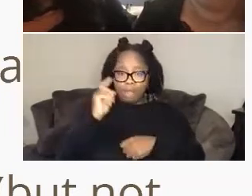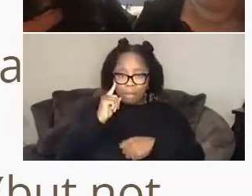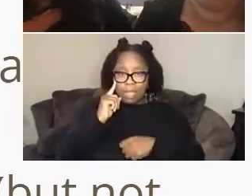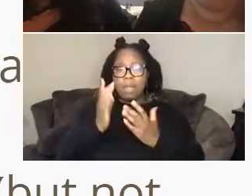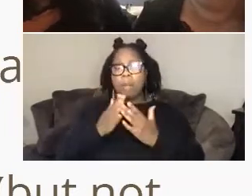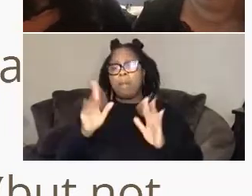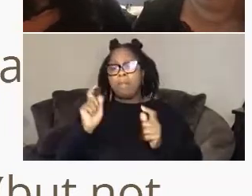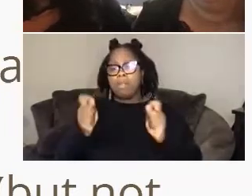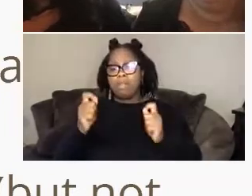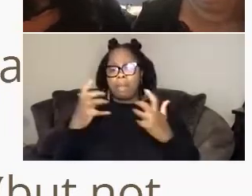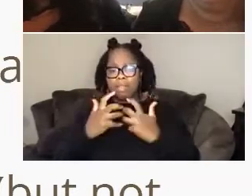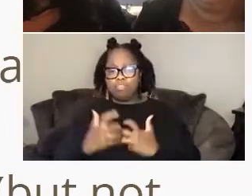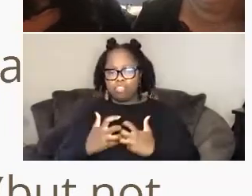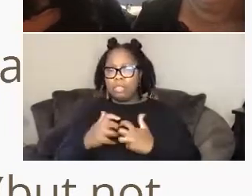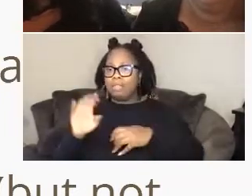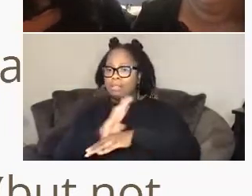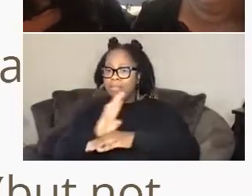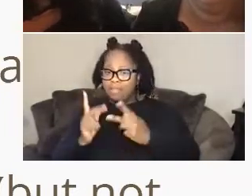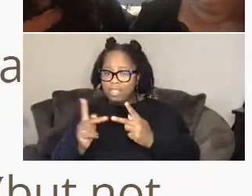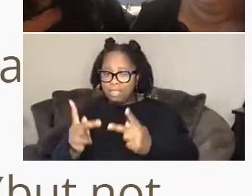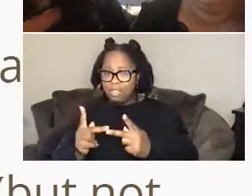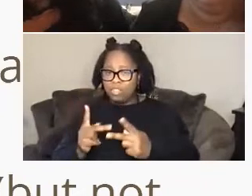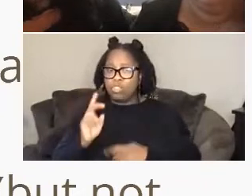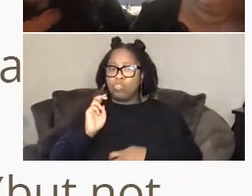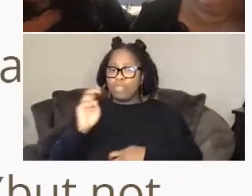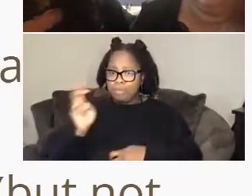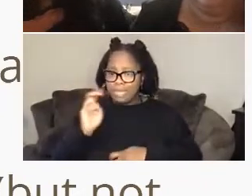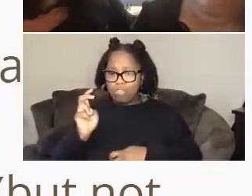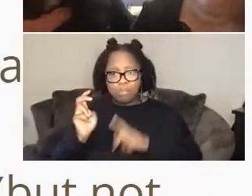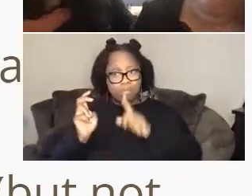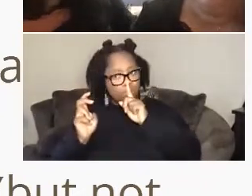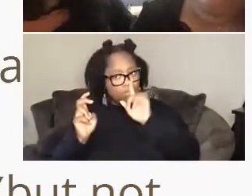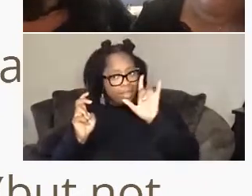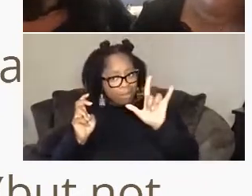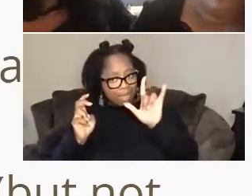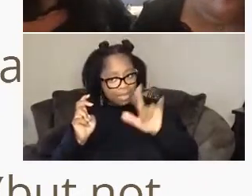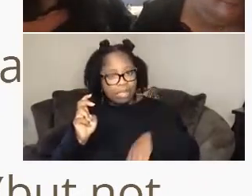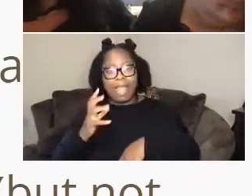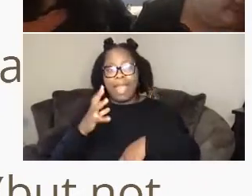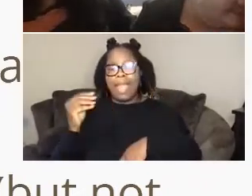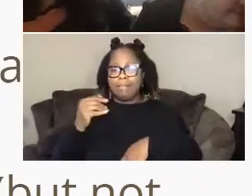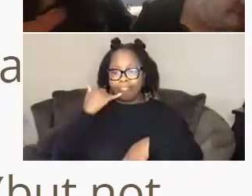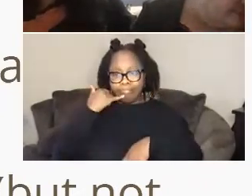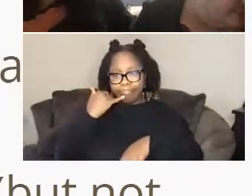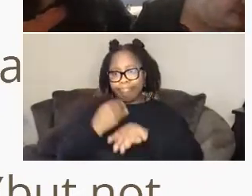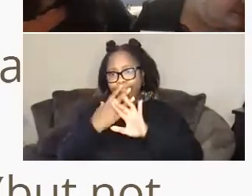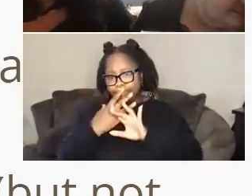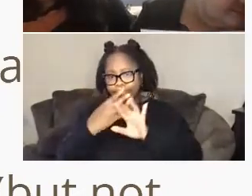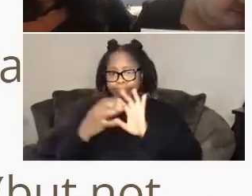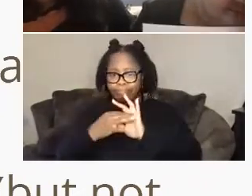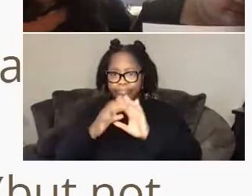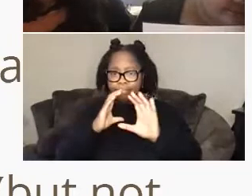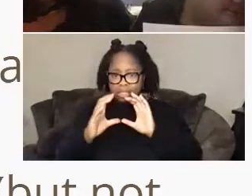accommodations, commercial facilities, transportation, but not airplanes, and telecommunications.